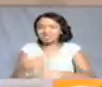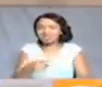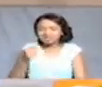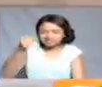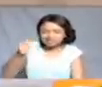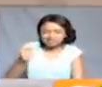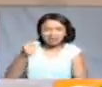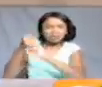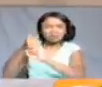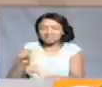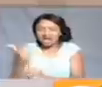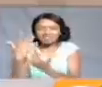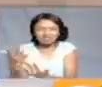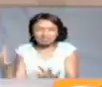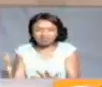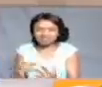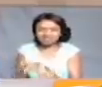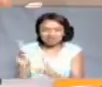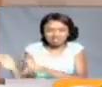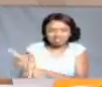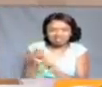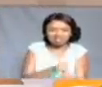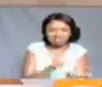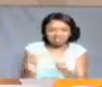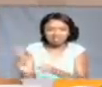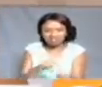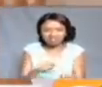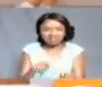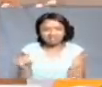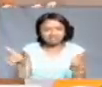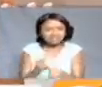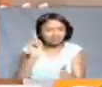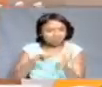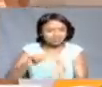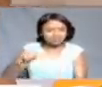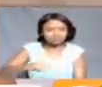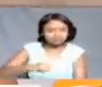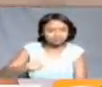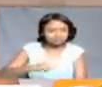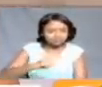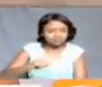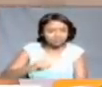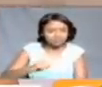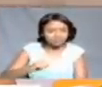kind of build a stronger brand that lasts longer. But in your view, Chiki, what's the downside?